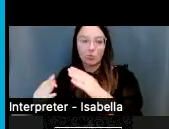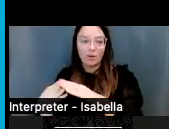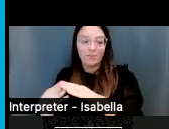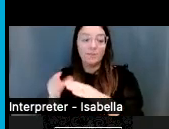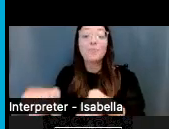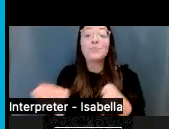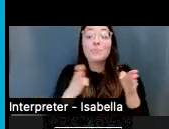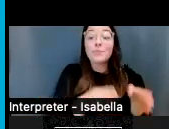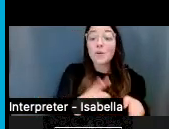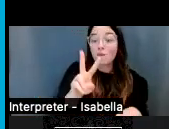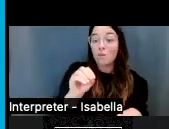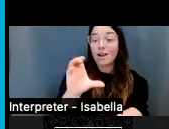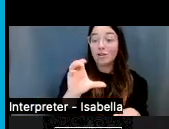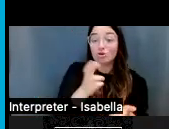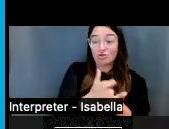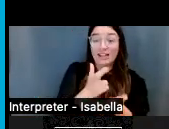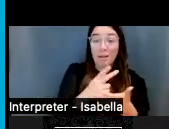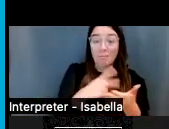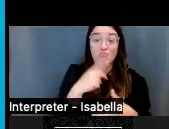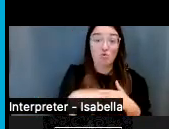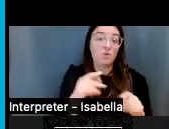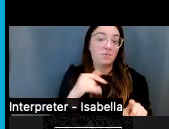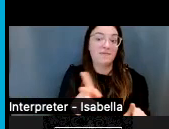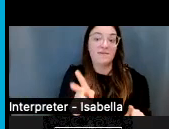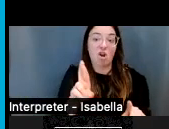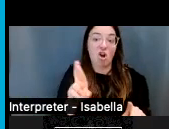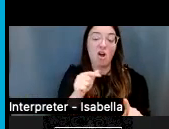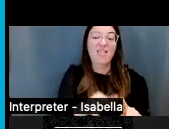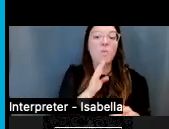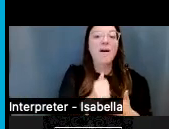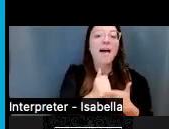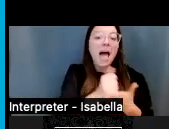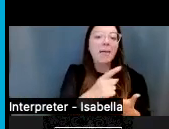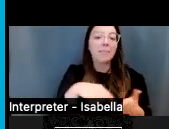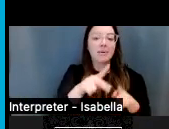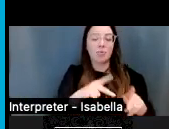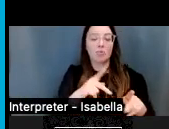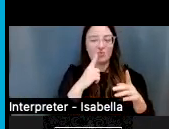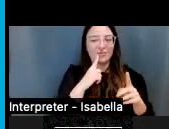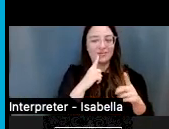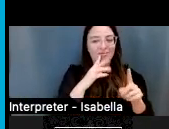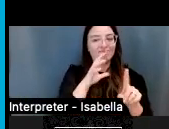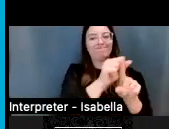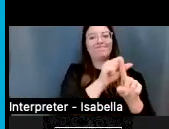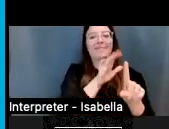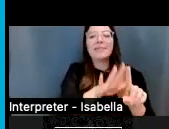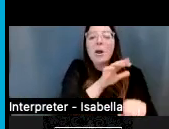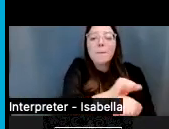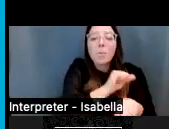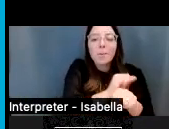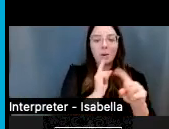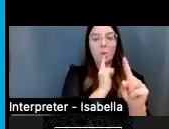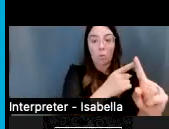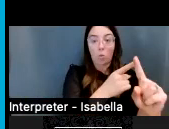is what we'll talk about more today, and that is to assist individuals with achieving their employment goals. So